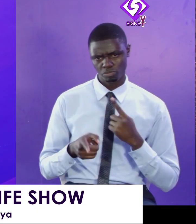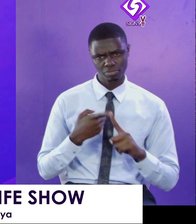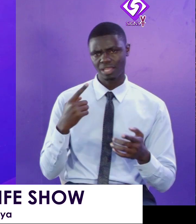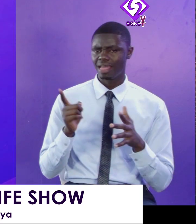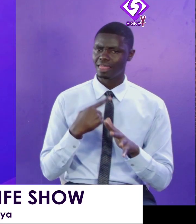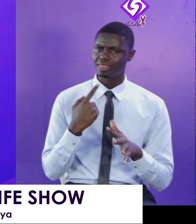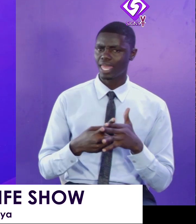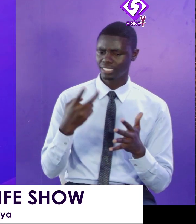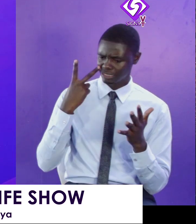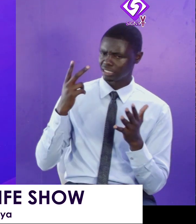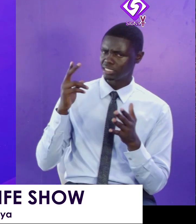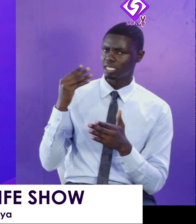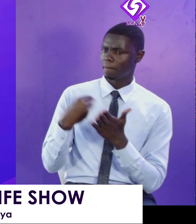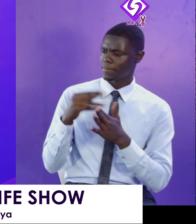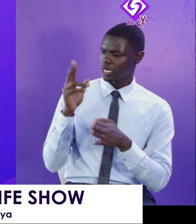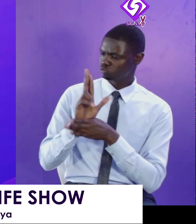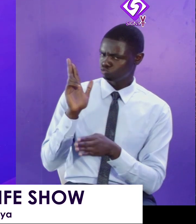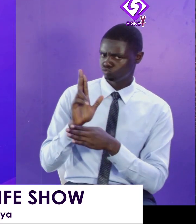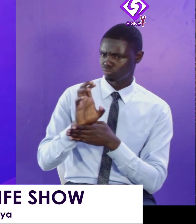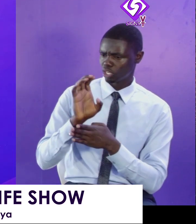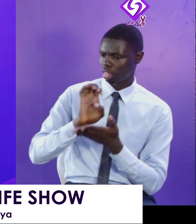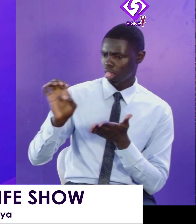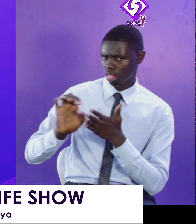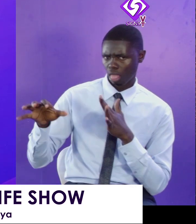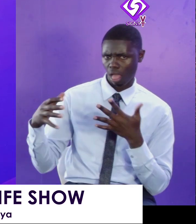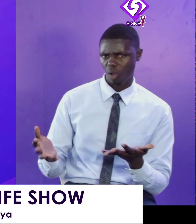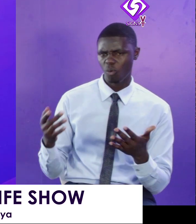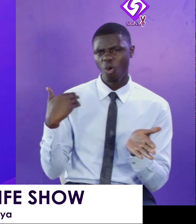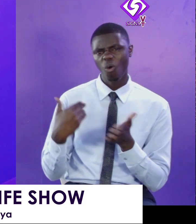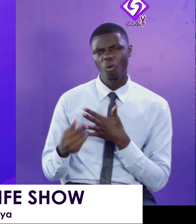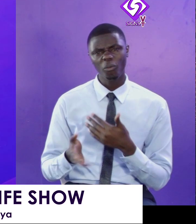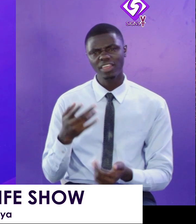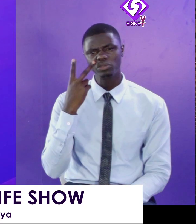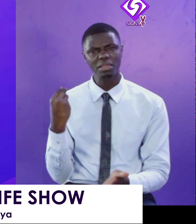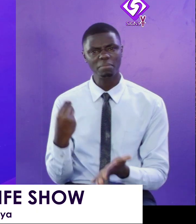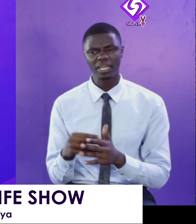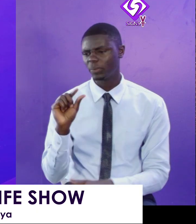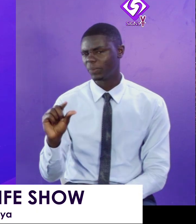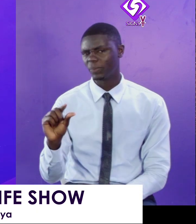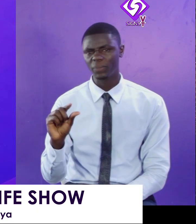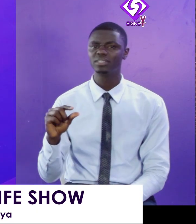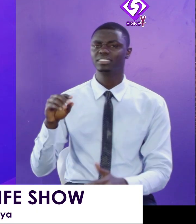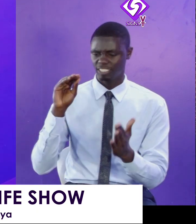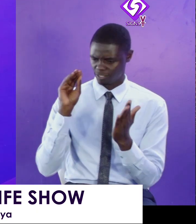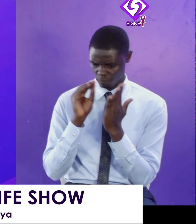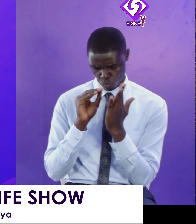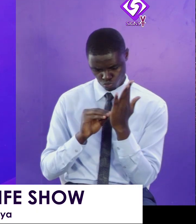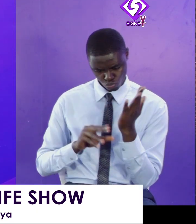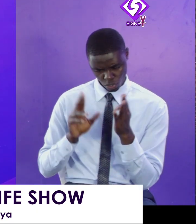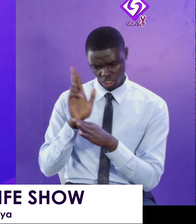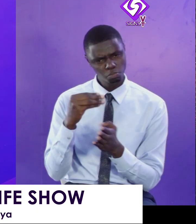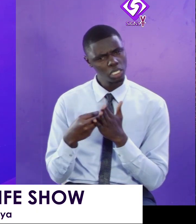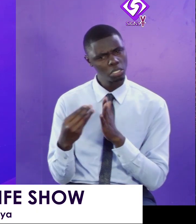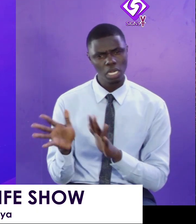you've spent. Whether you look at your monies as little or a lot, just take stock of how you've spent